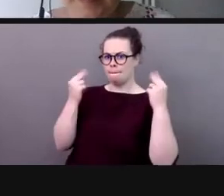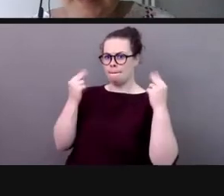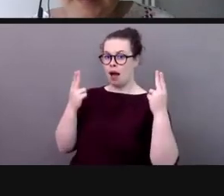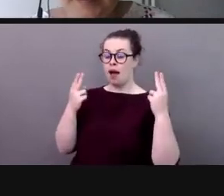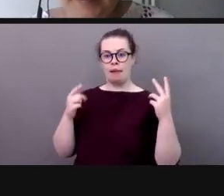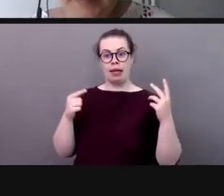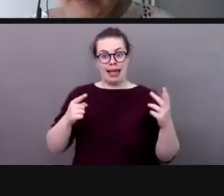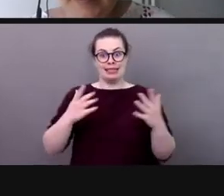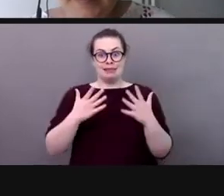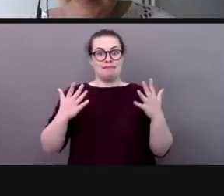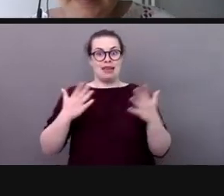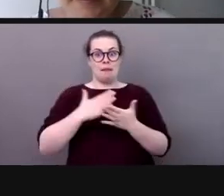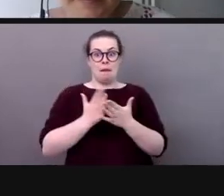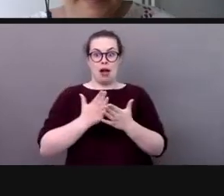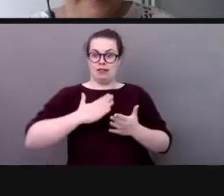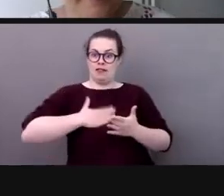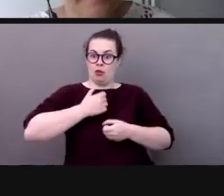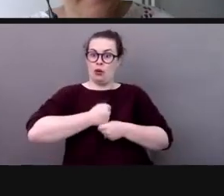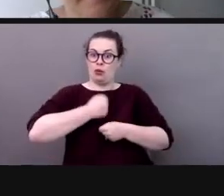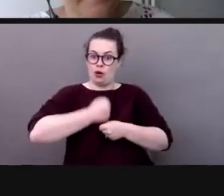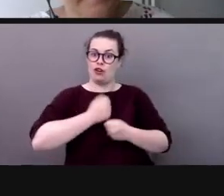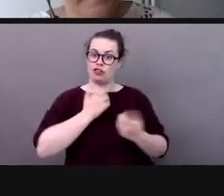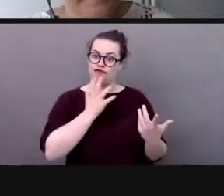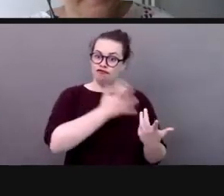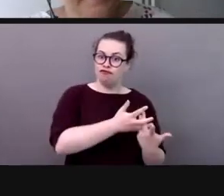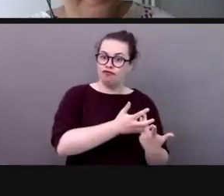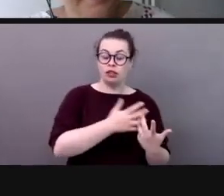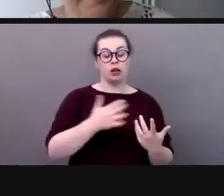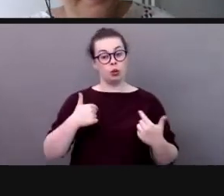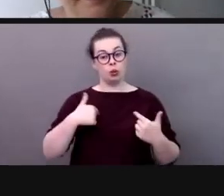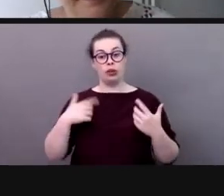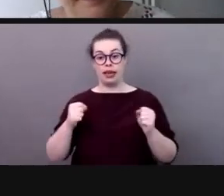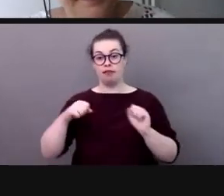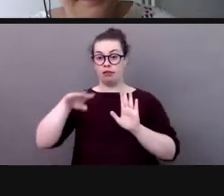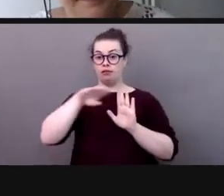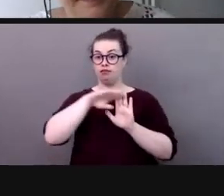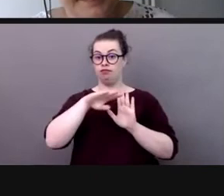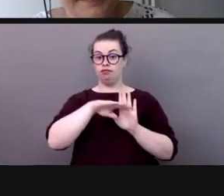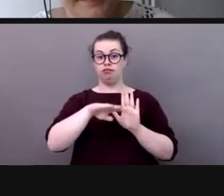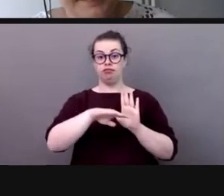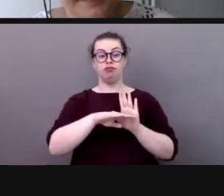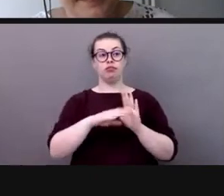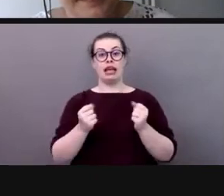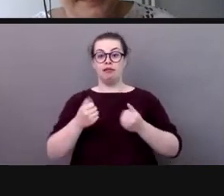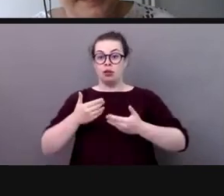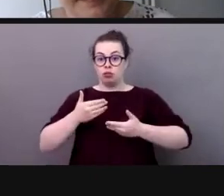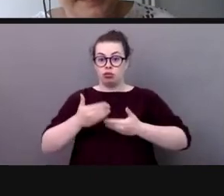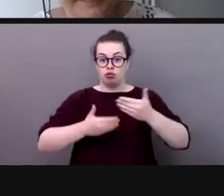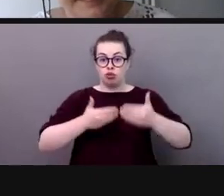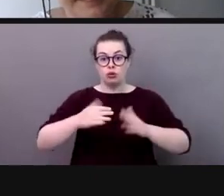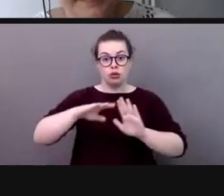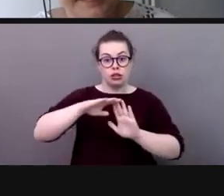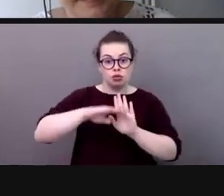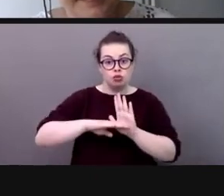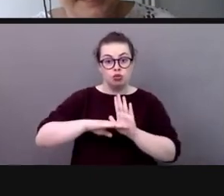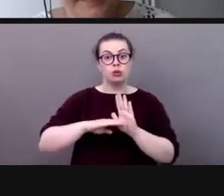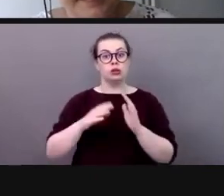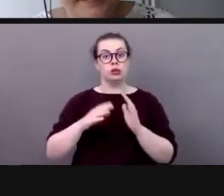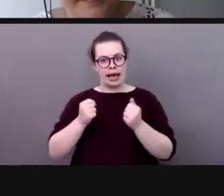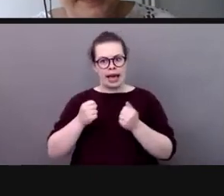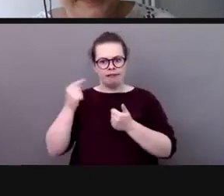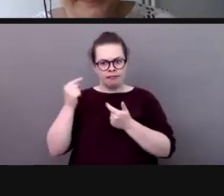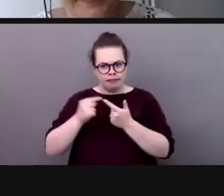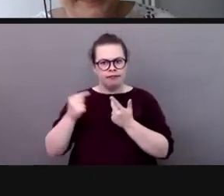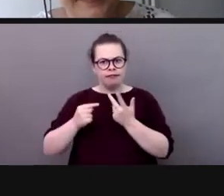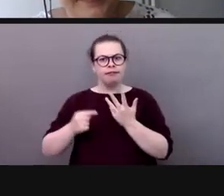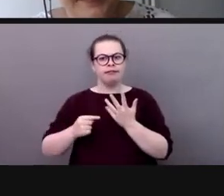we have rules, financial rules, process rules that prevent us from